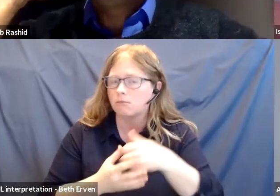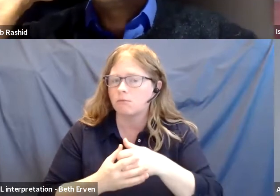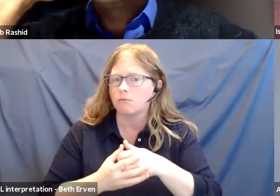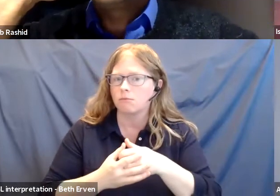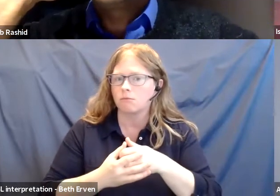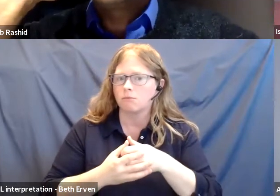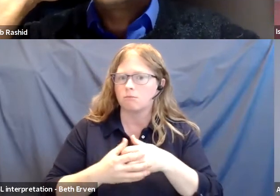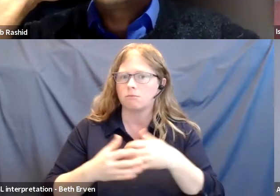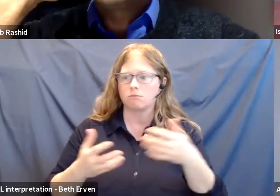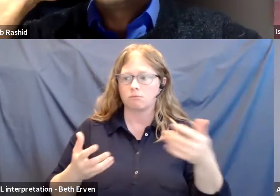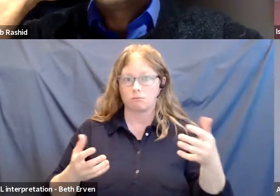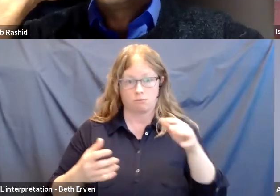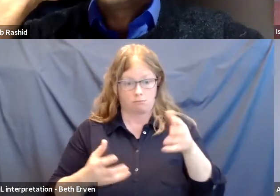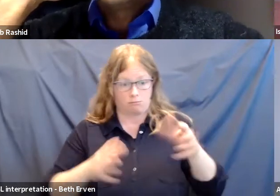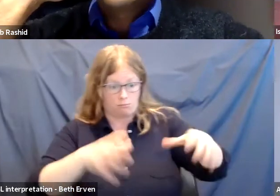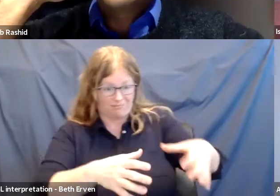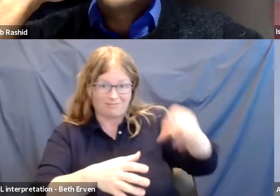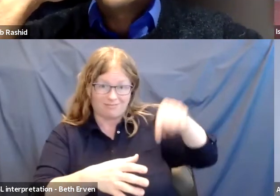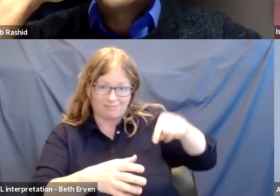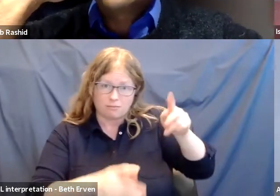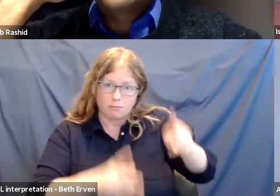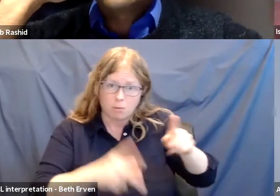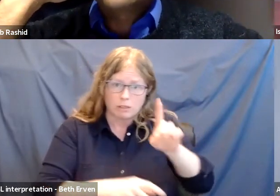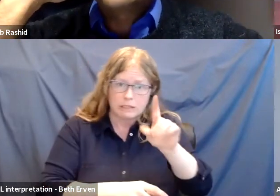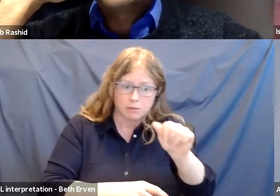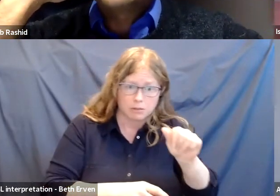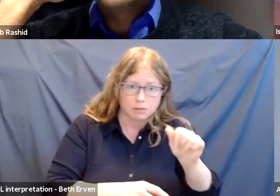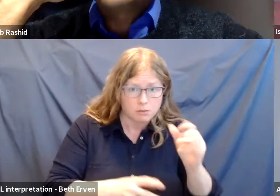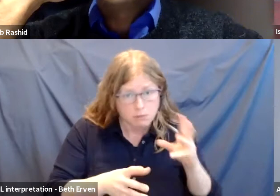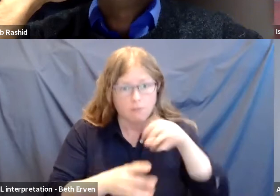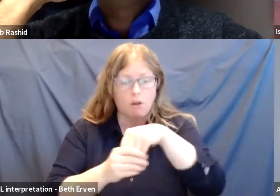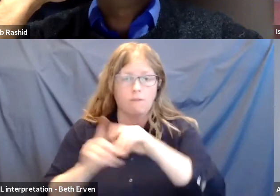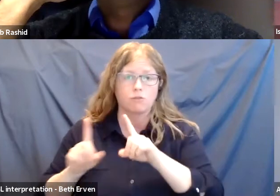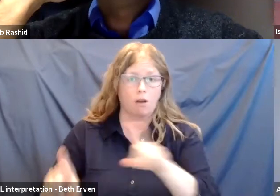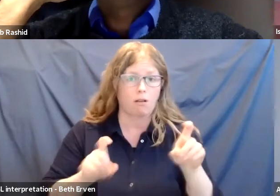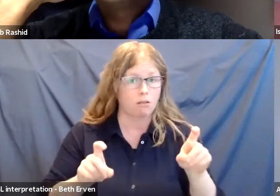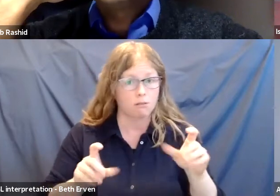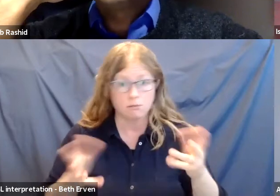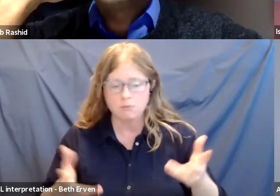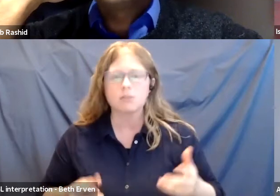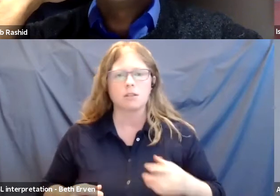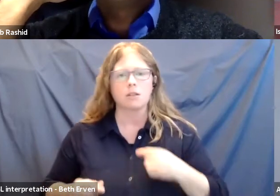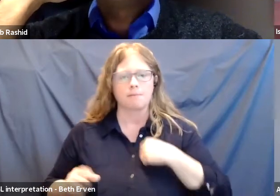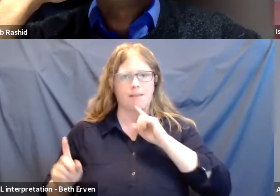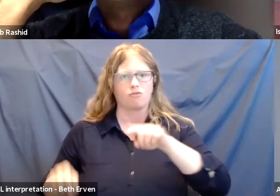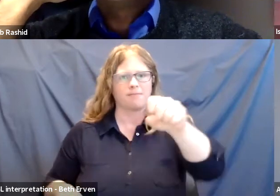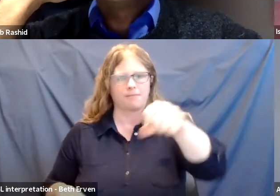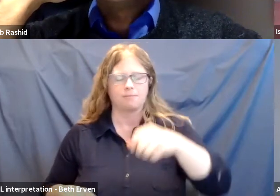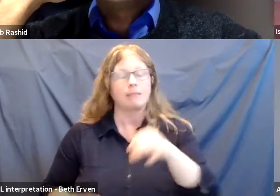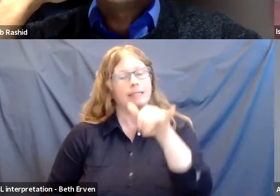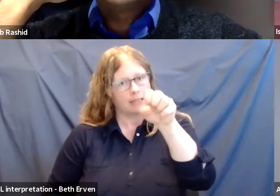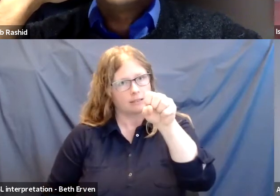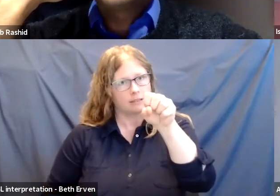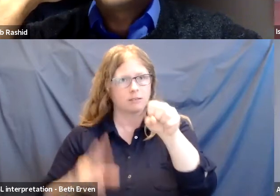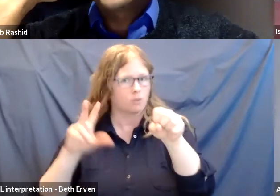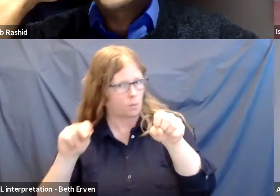were those populations taken into consideration when the trial was run? Yeah, I can answer that. So the answer is yes and no.